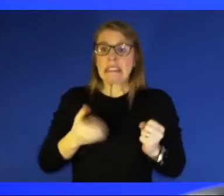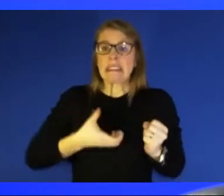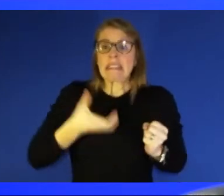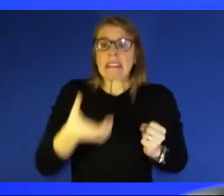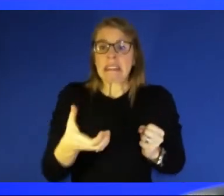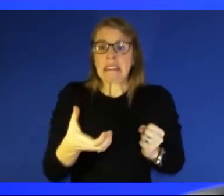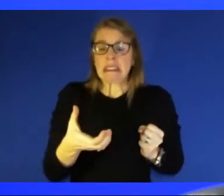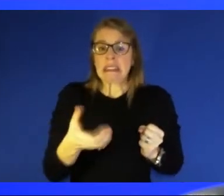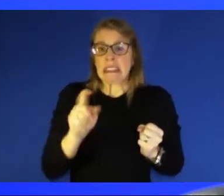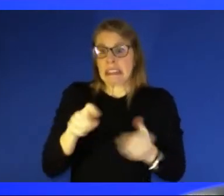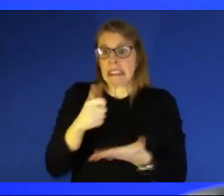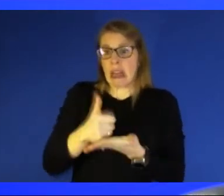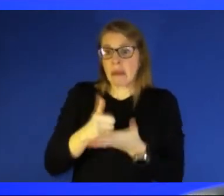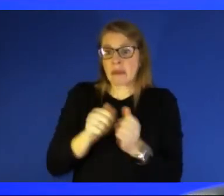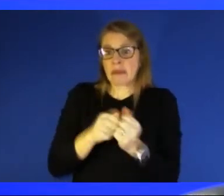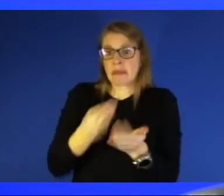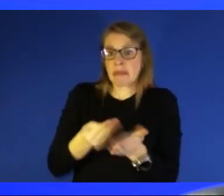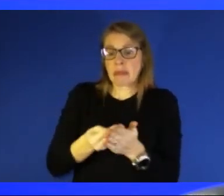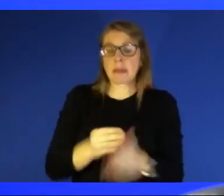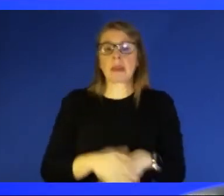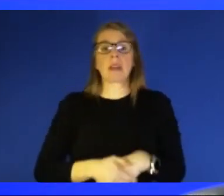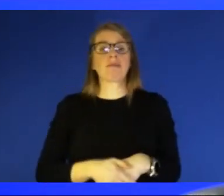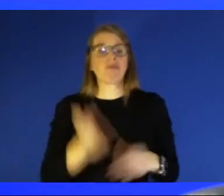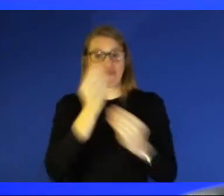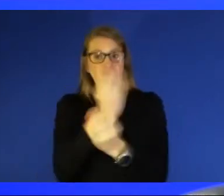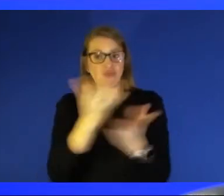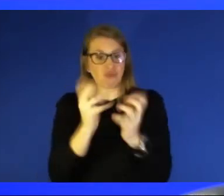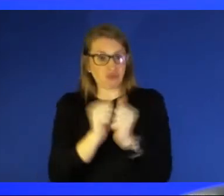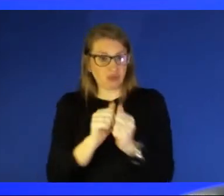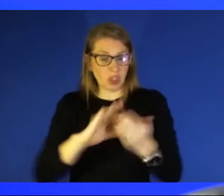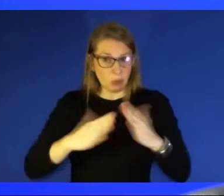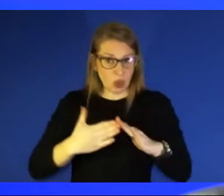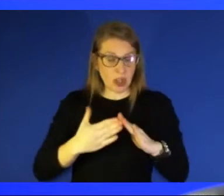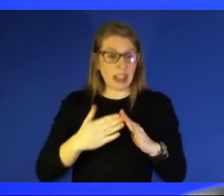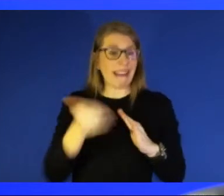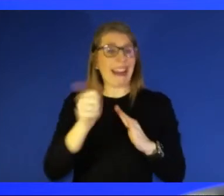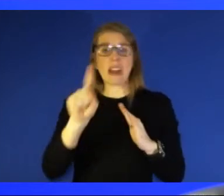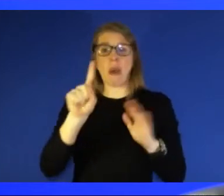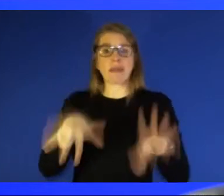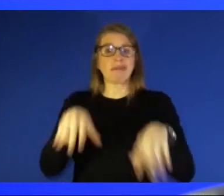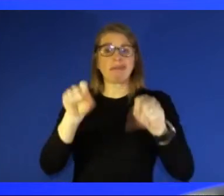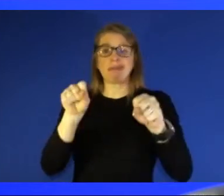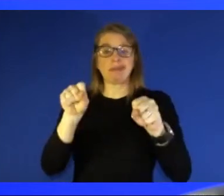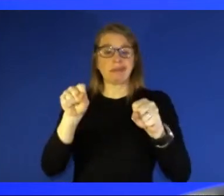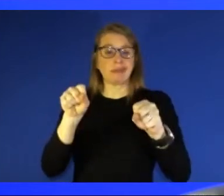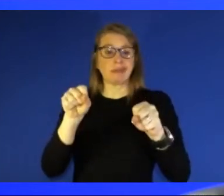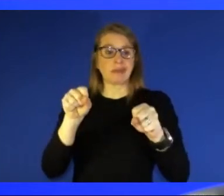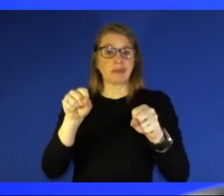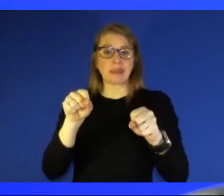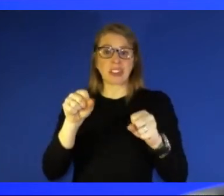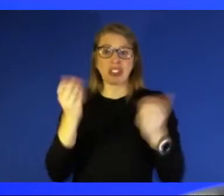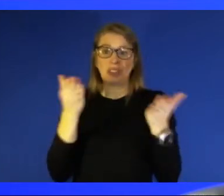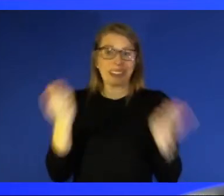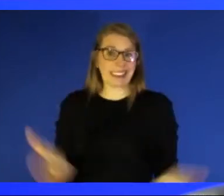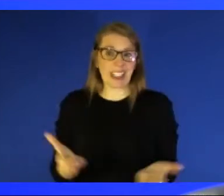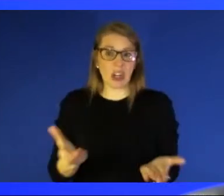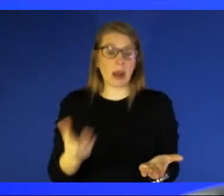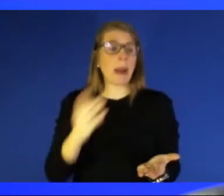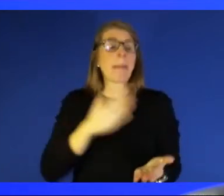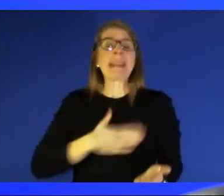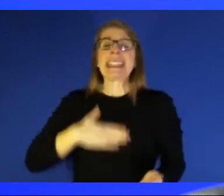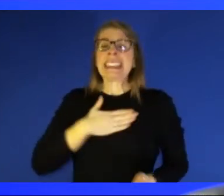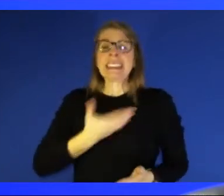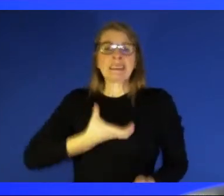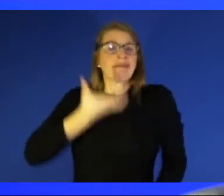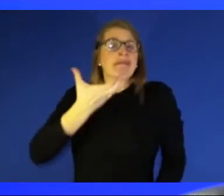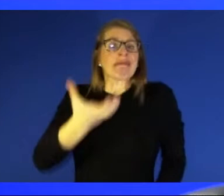to share with our community and all of our patients who receive care here is please share any concerns that you have related to your